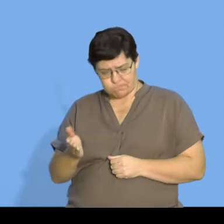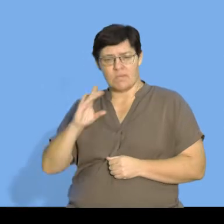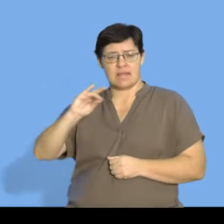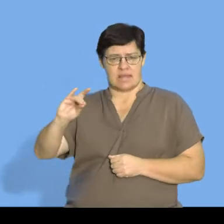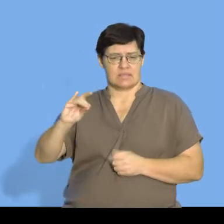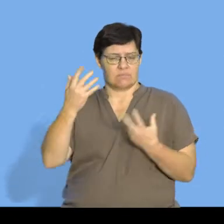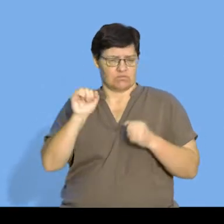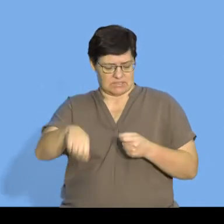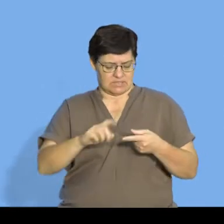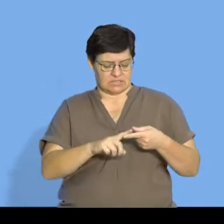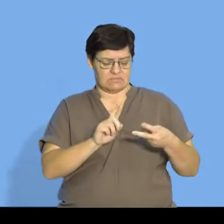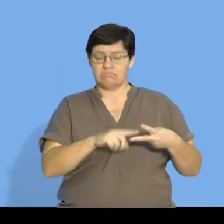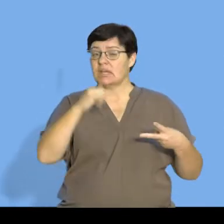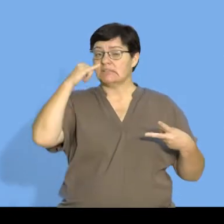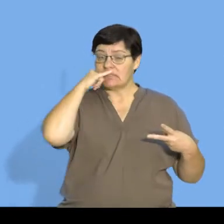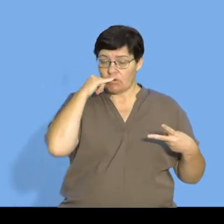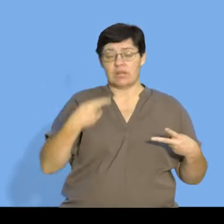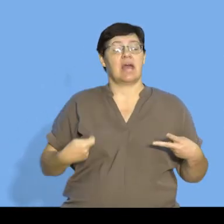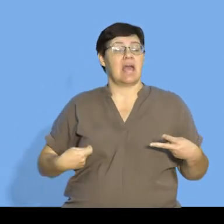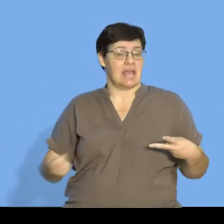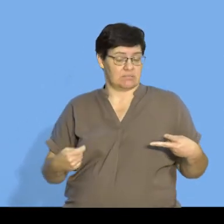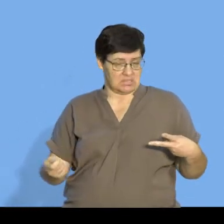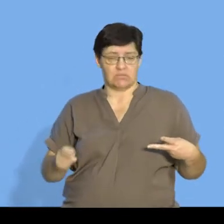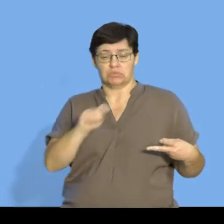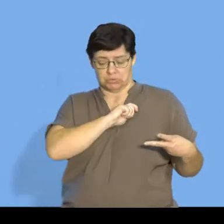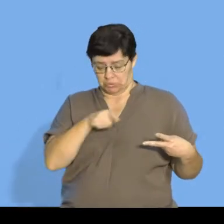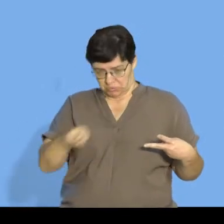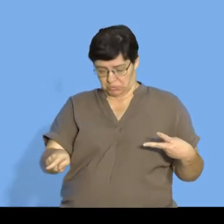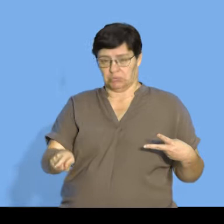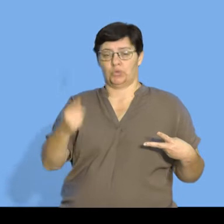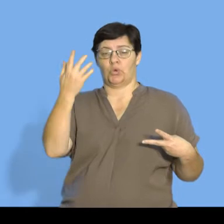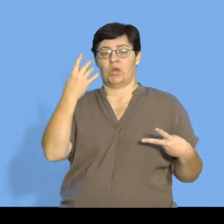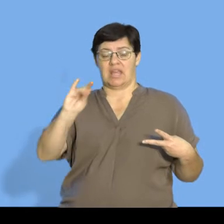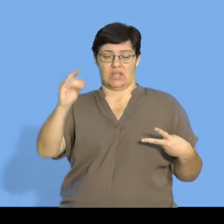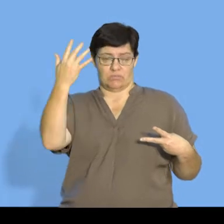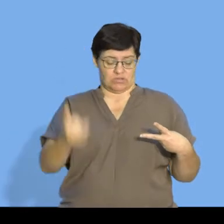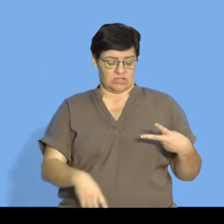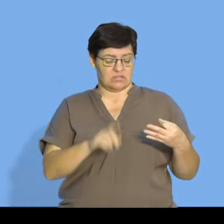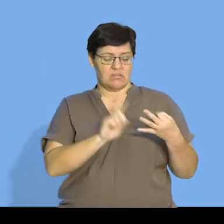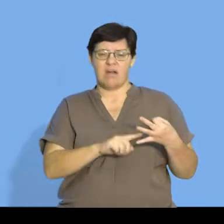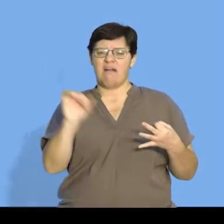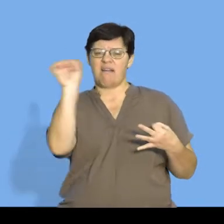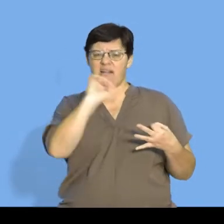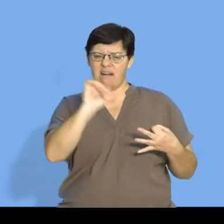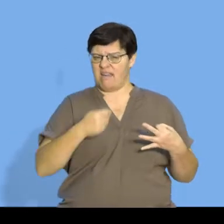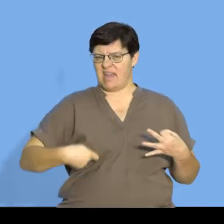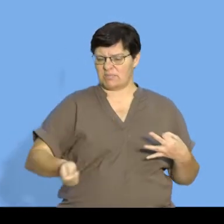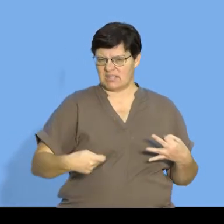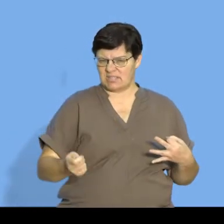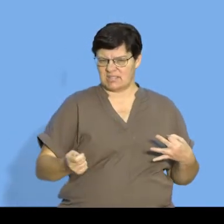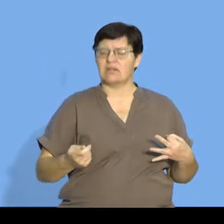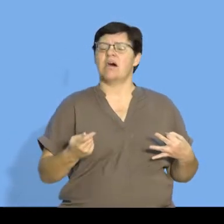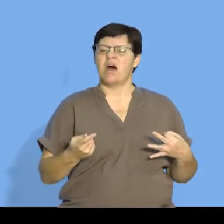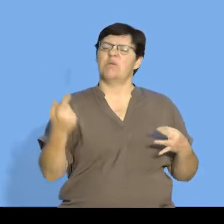cash budget. Telephone, another expense, will definitely go into my cash budget. Vehicle expenses,